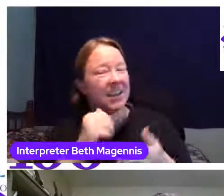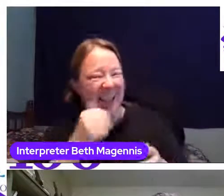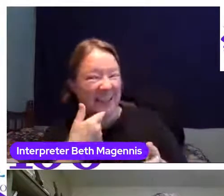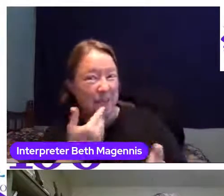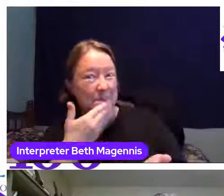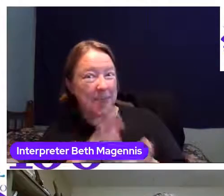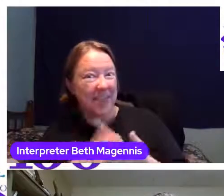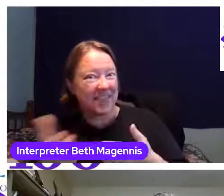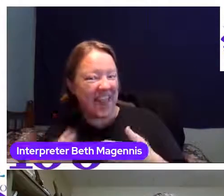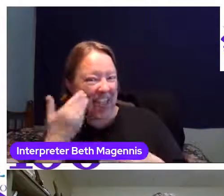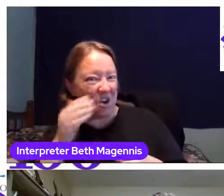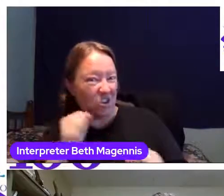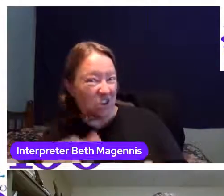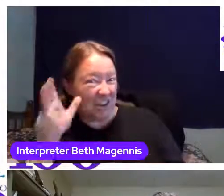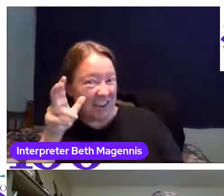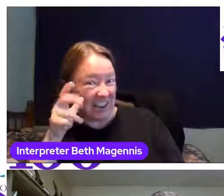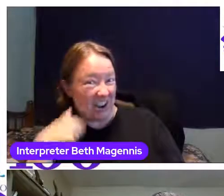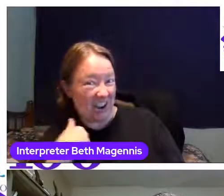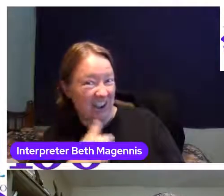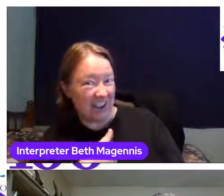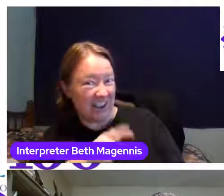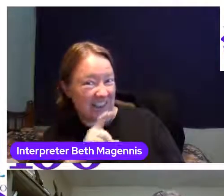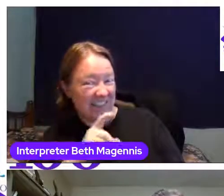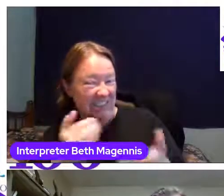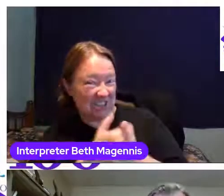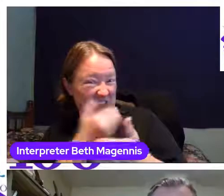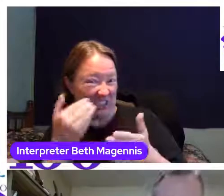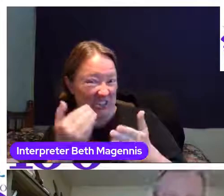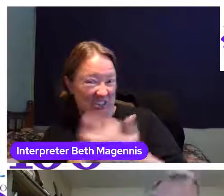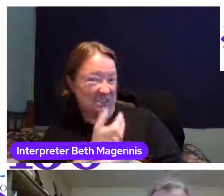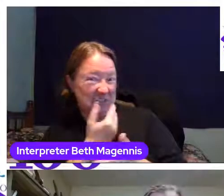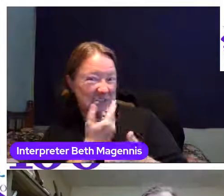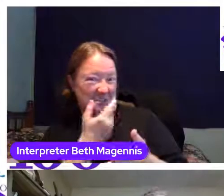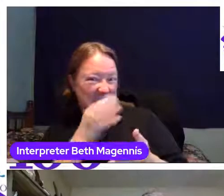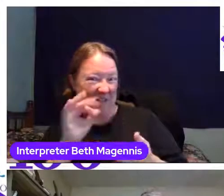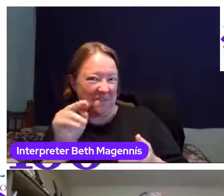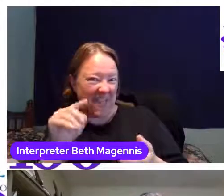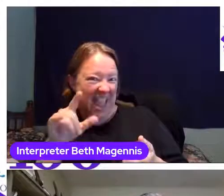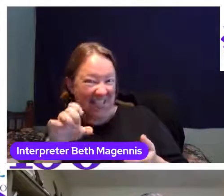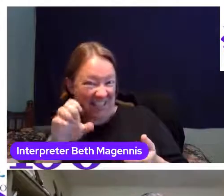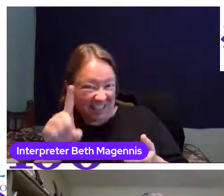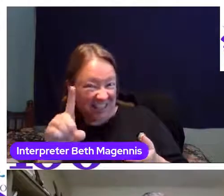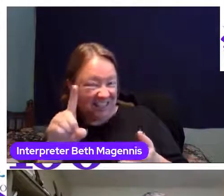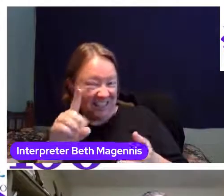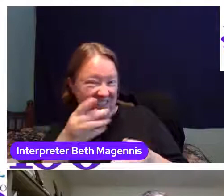April. I didn't know she could listen in on this newfangled contraption called